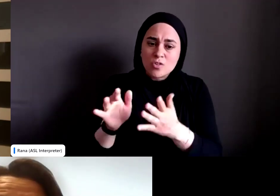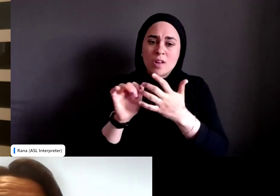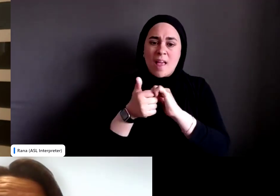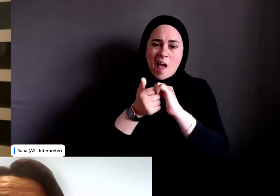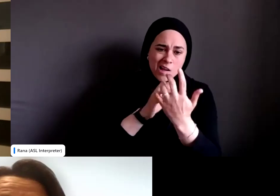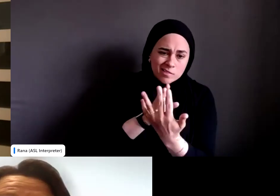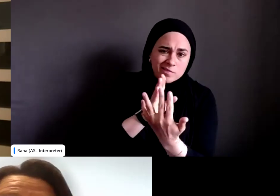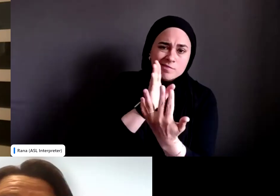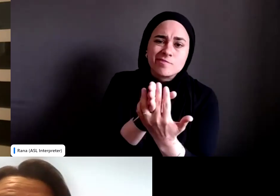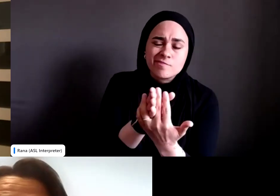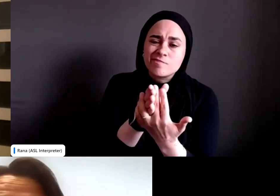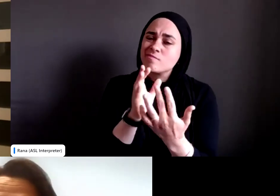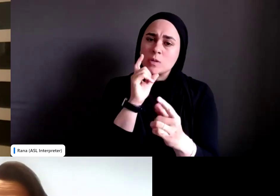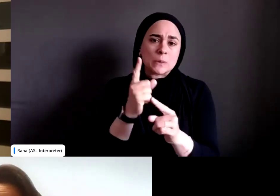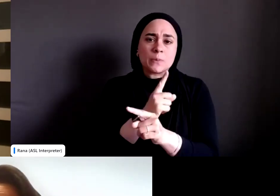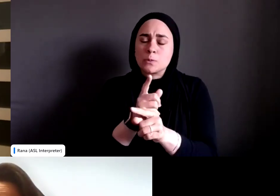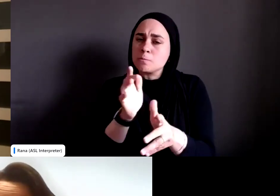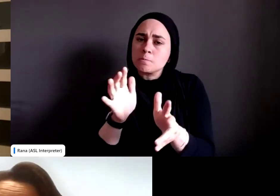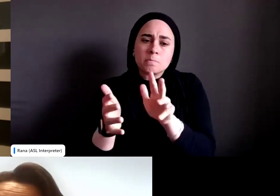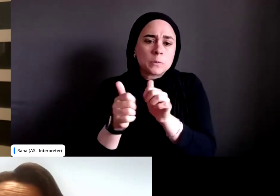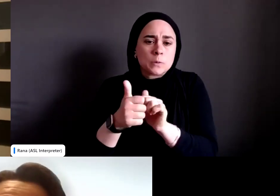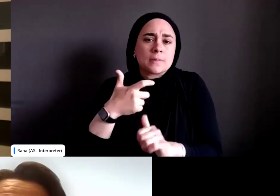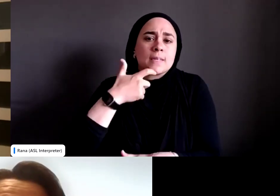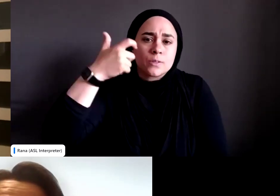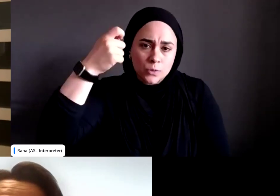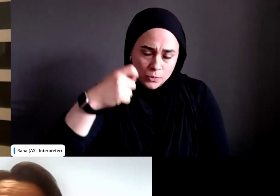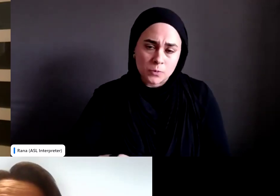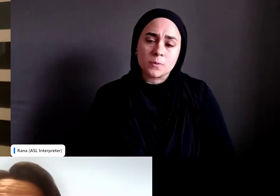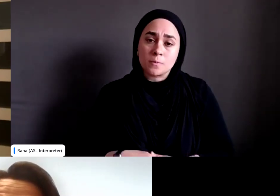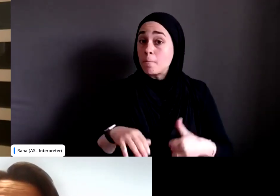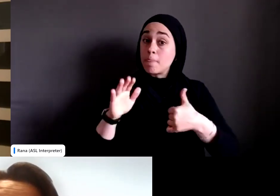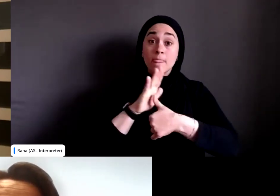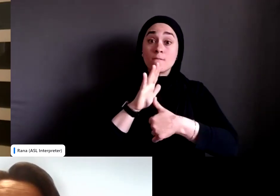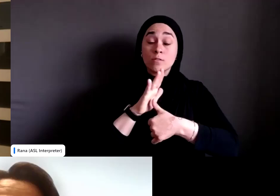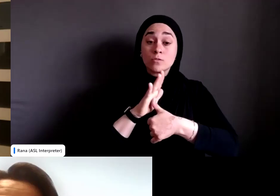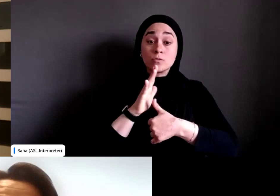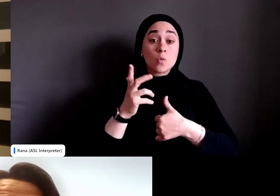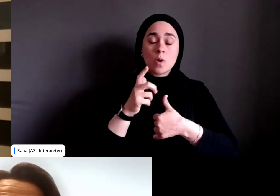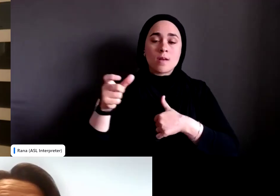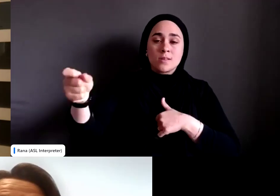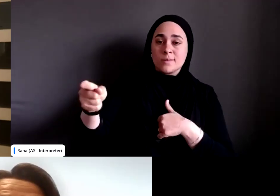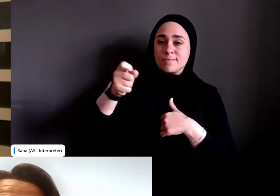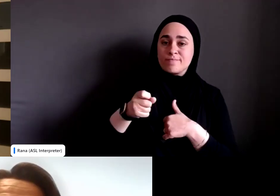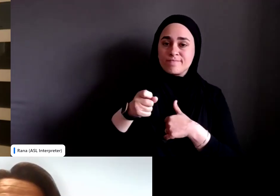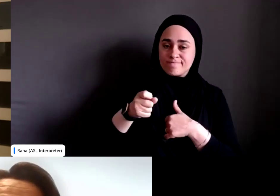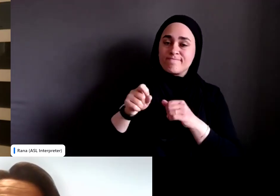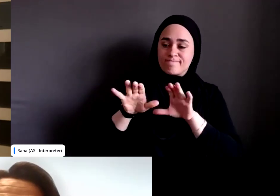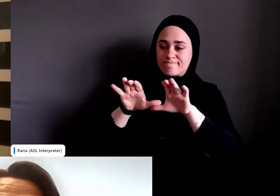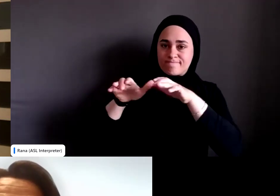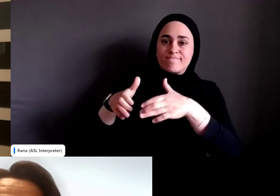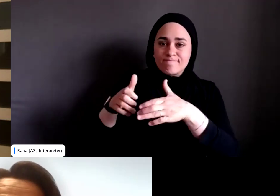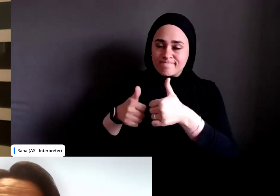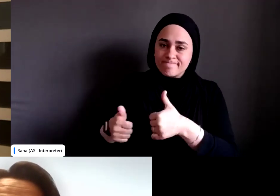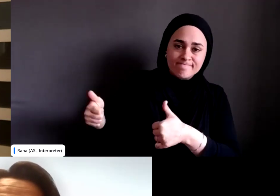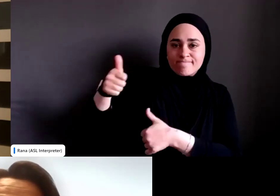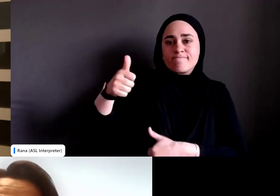that strategy and what the measures are. So the first one was to appoint a dedicated research chair, because it's